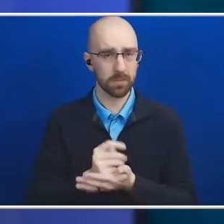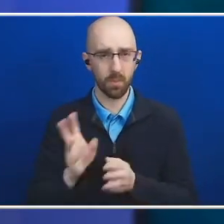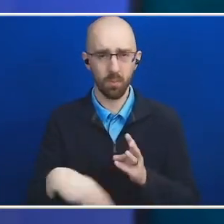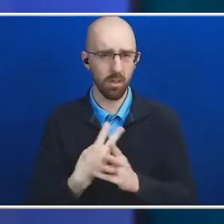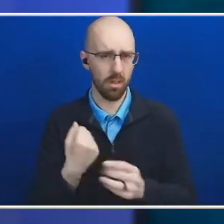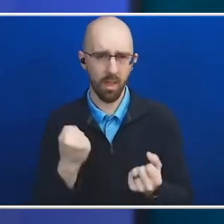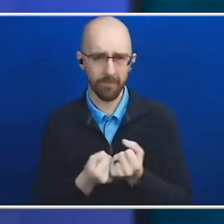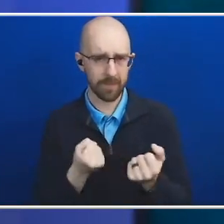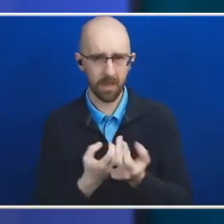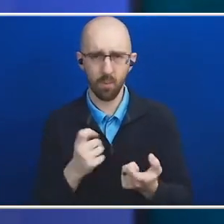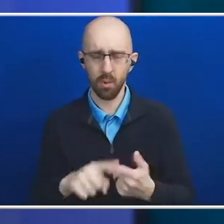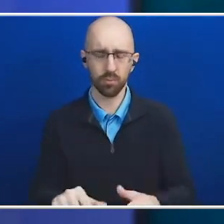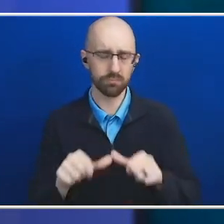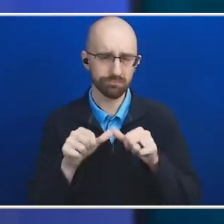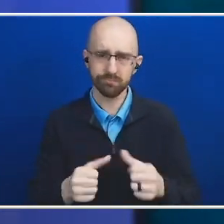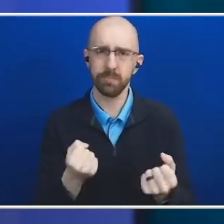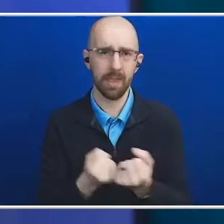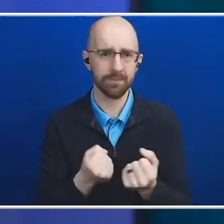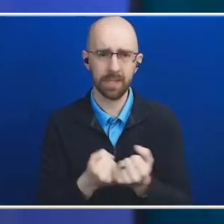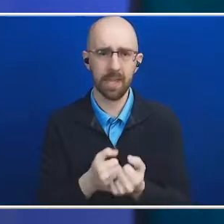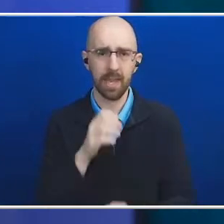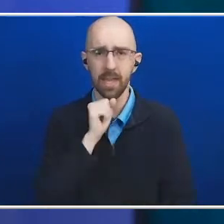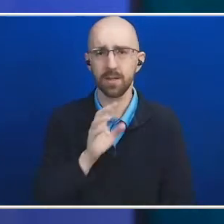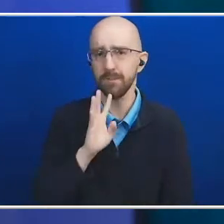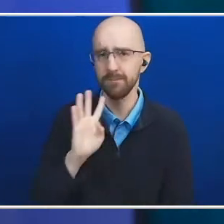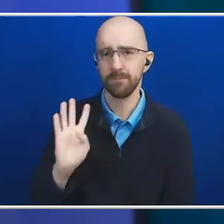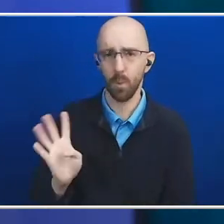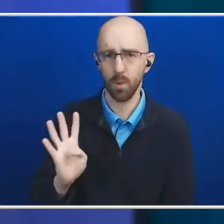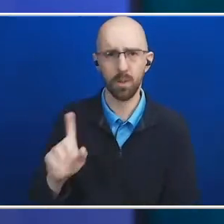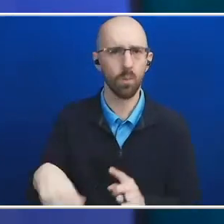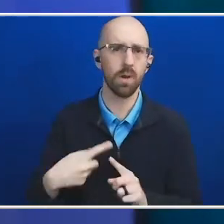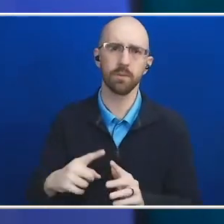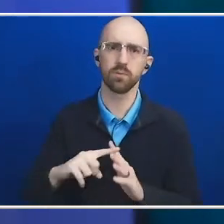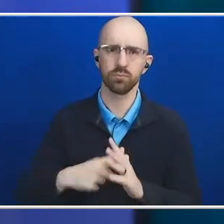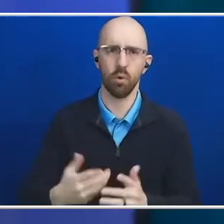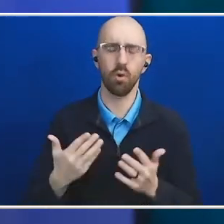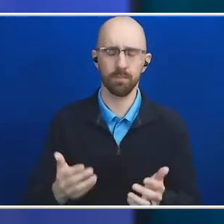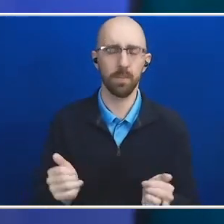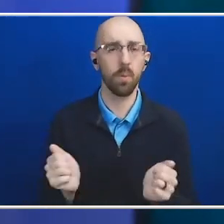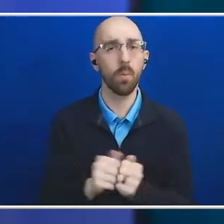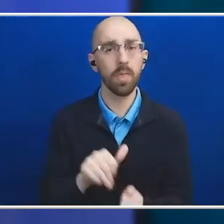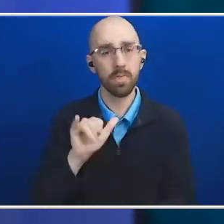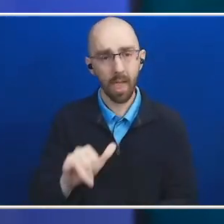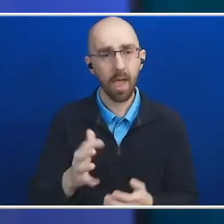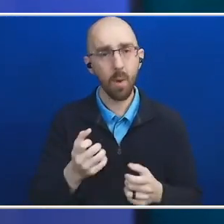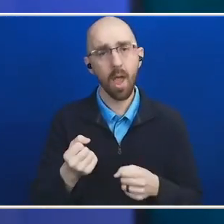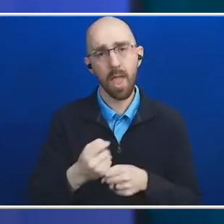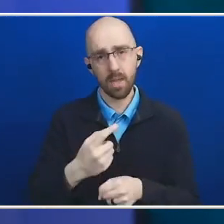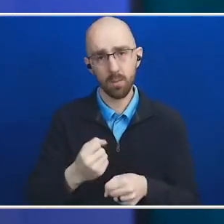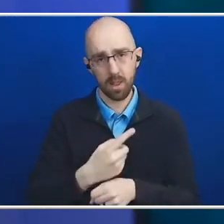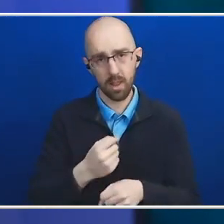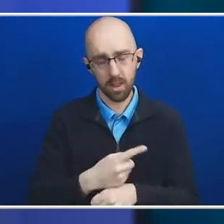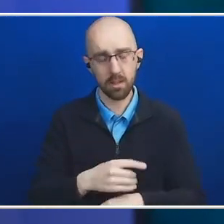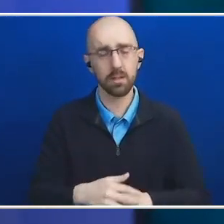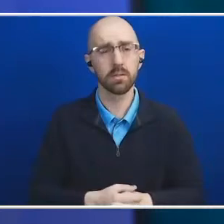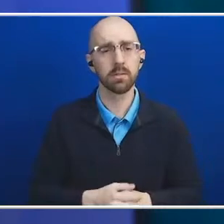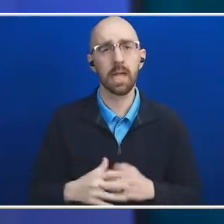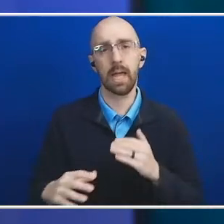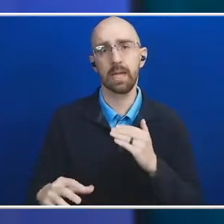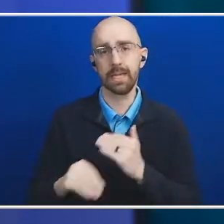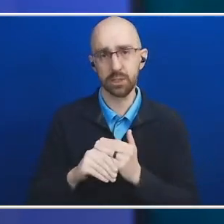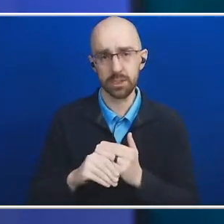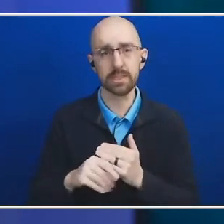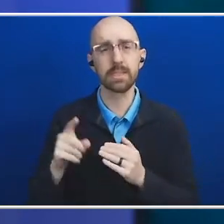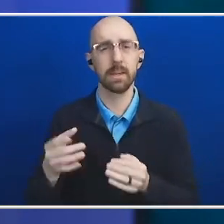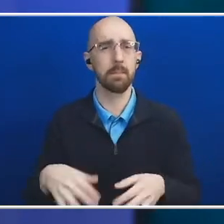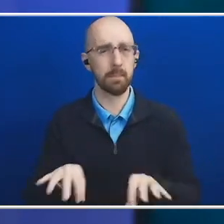advocate. Age 40 would be when to start. With that, we want to get it annually. Additionally, it is important, which we also now